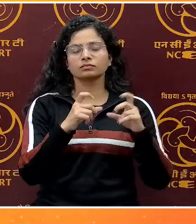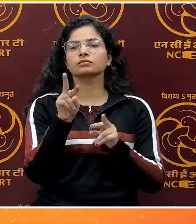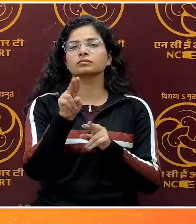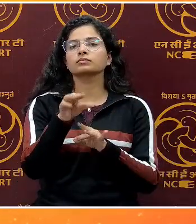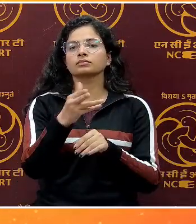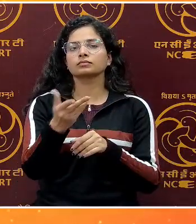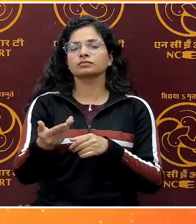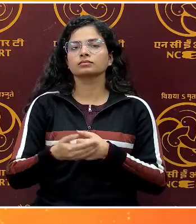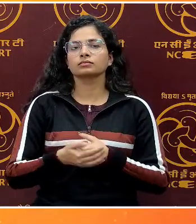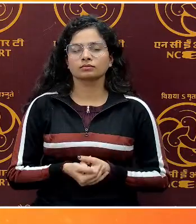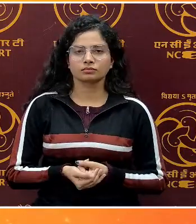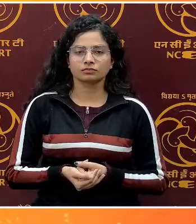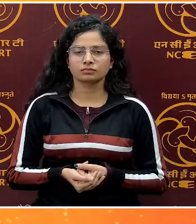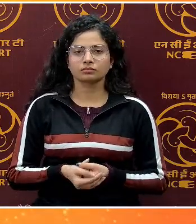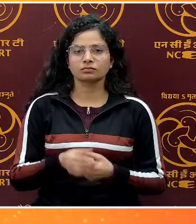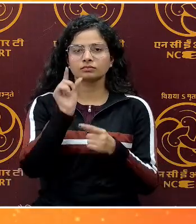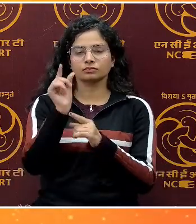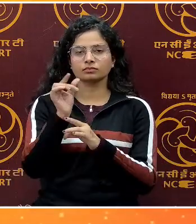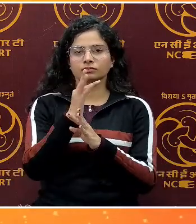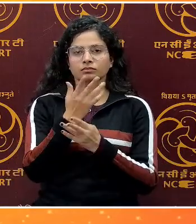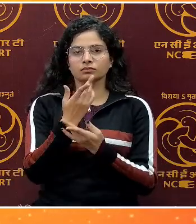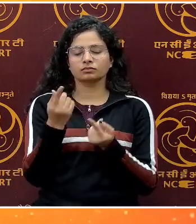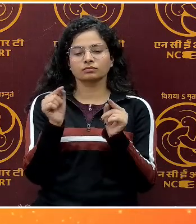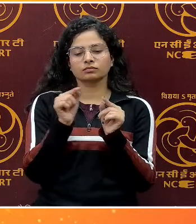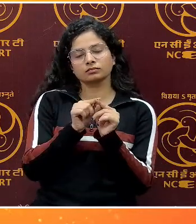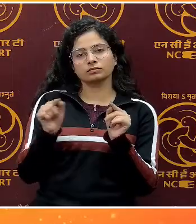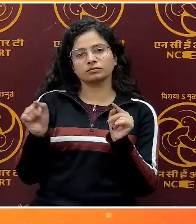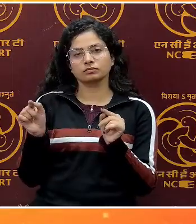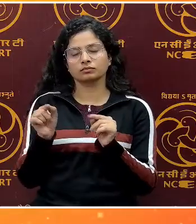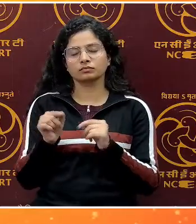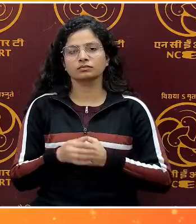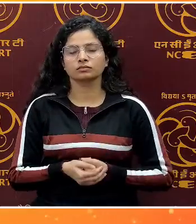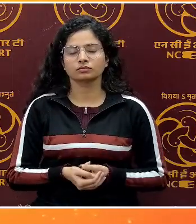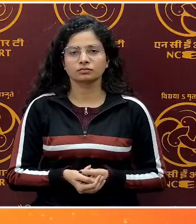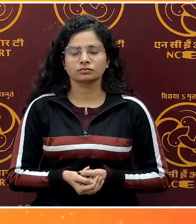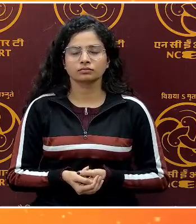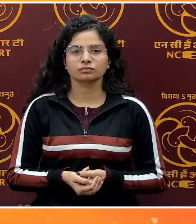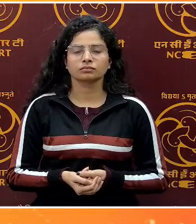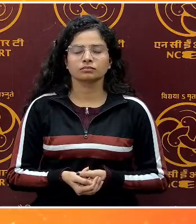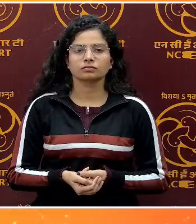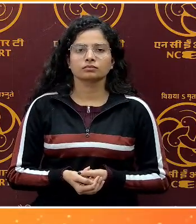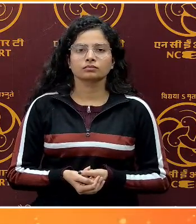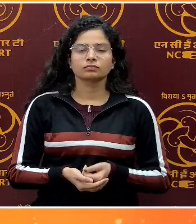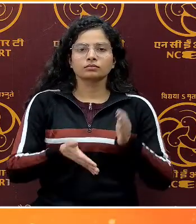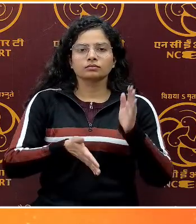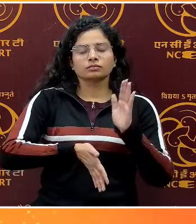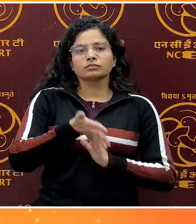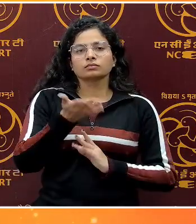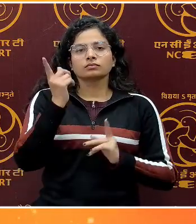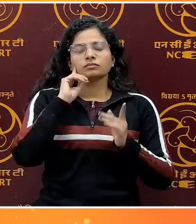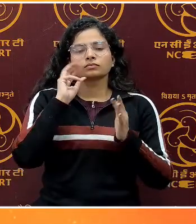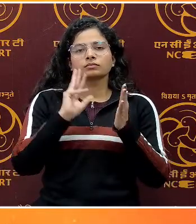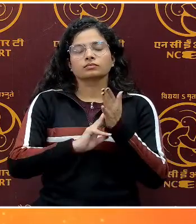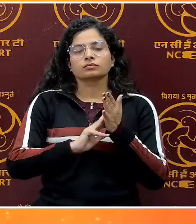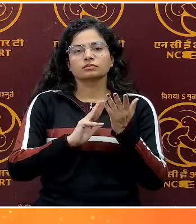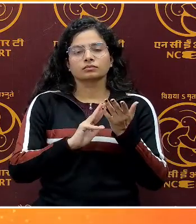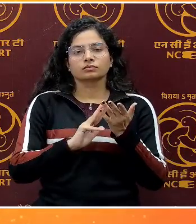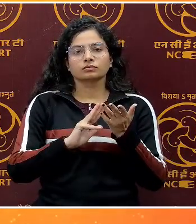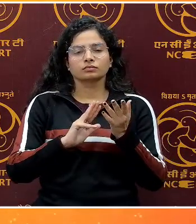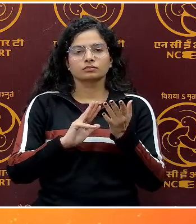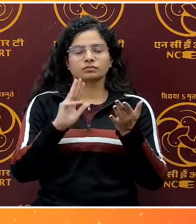means. So we'll use the arrows. Okay. Right? Here is the plane mirror. This is the object.